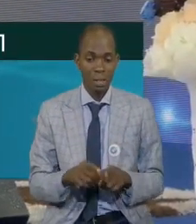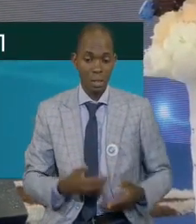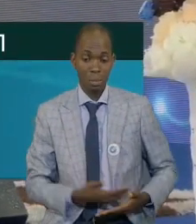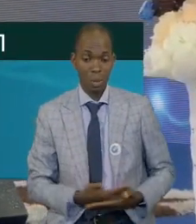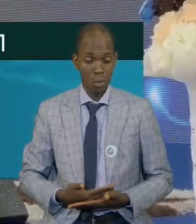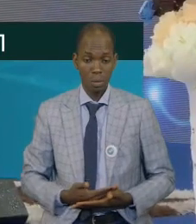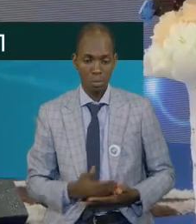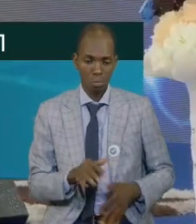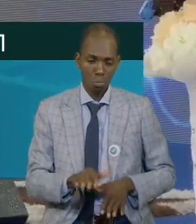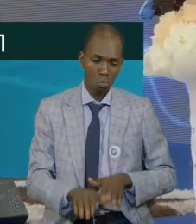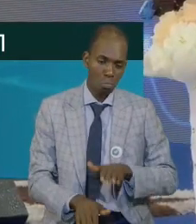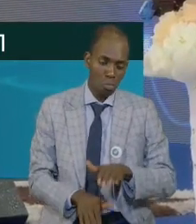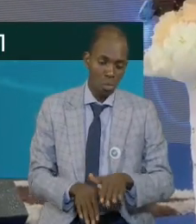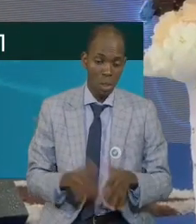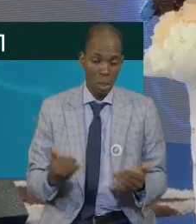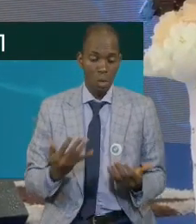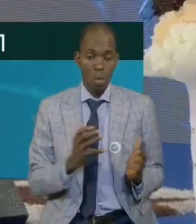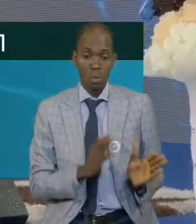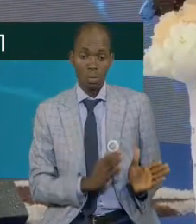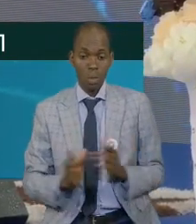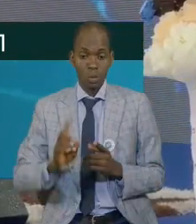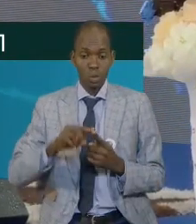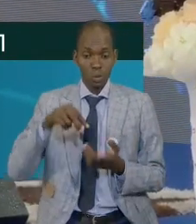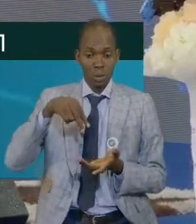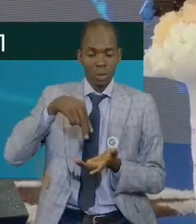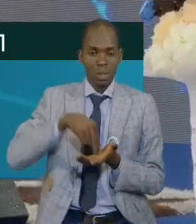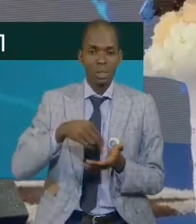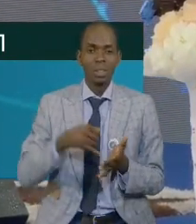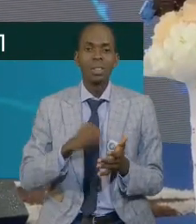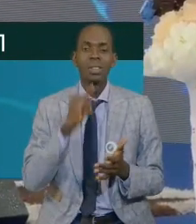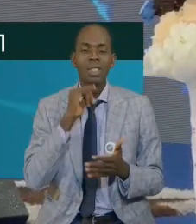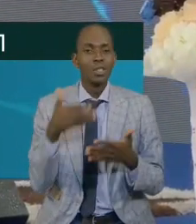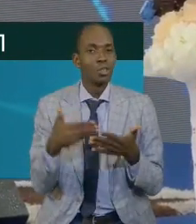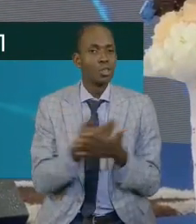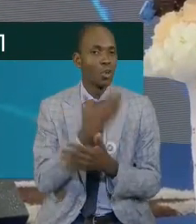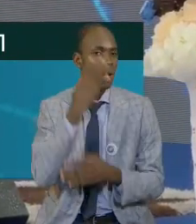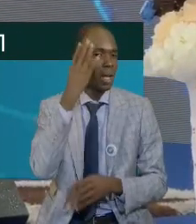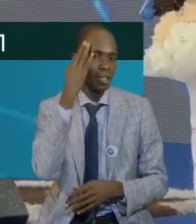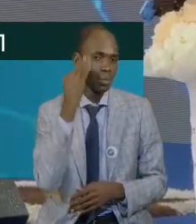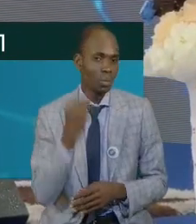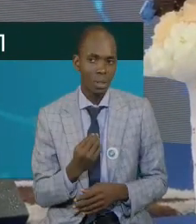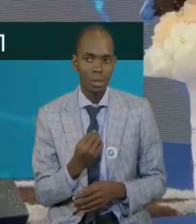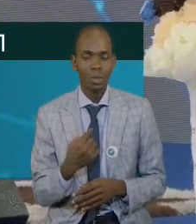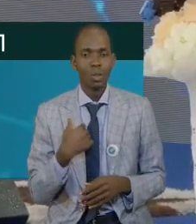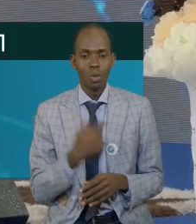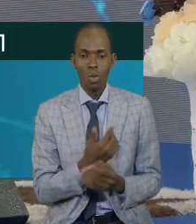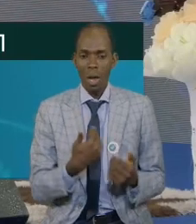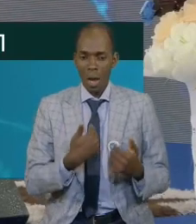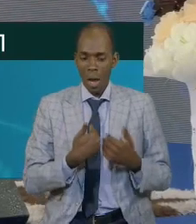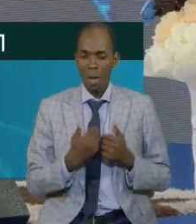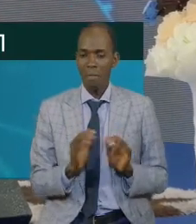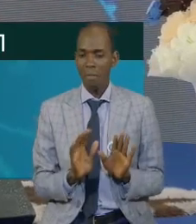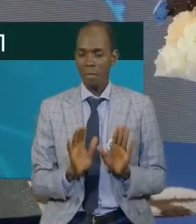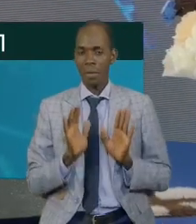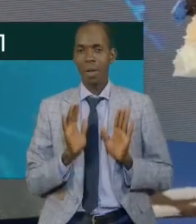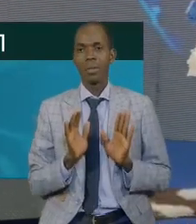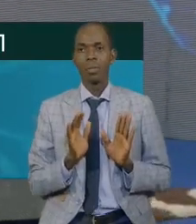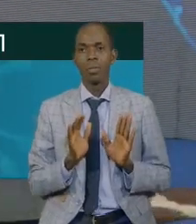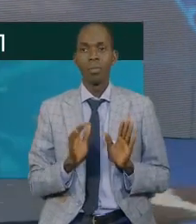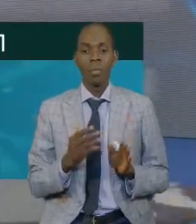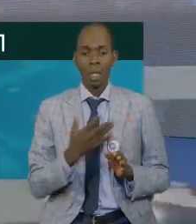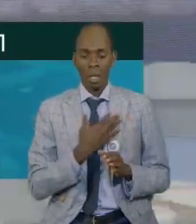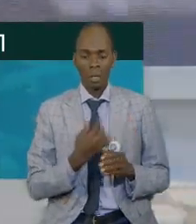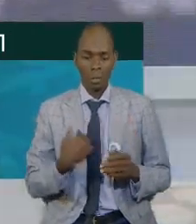to stand it's a new experience with fear eventually we're